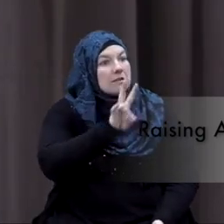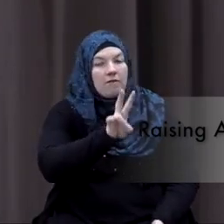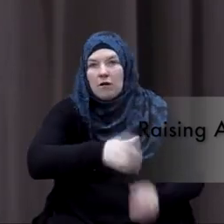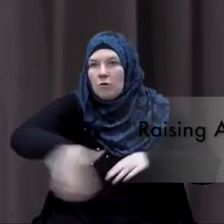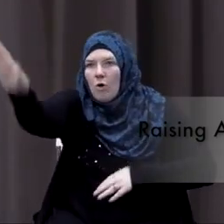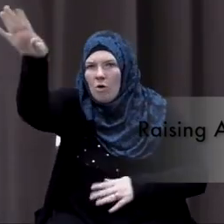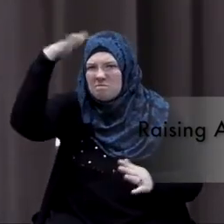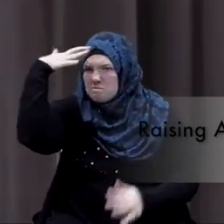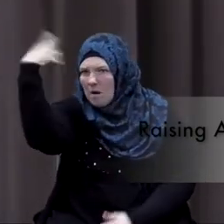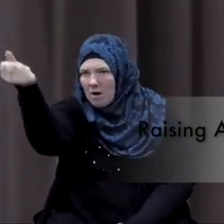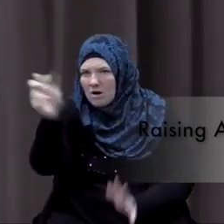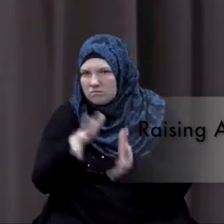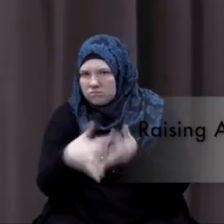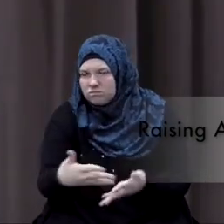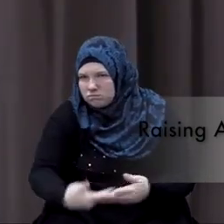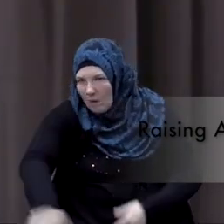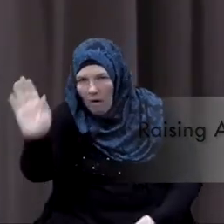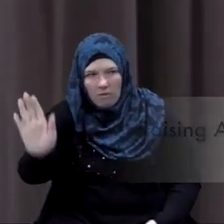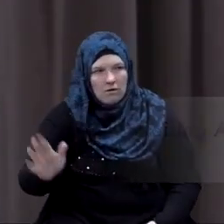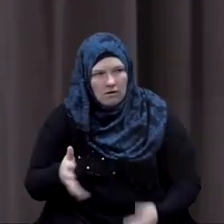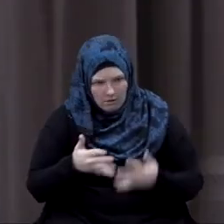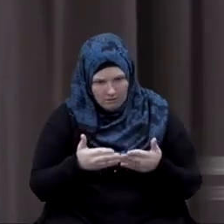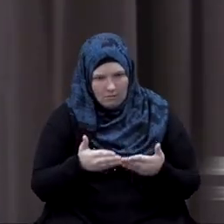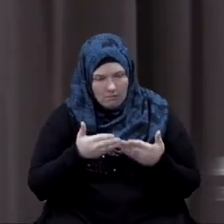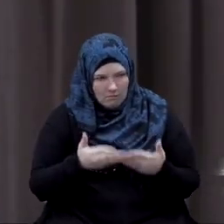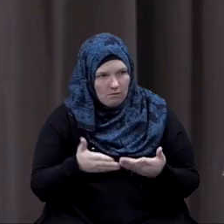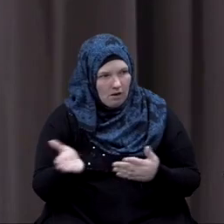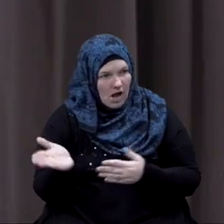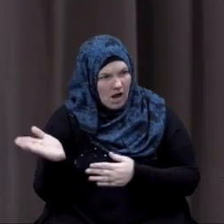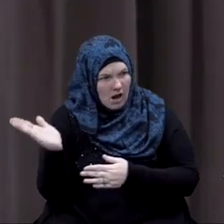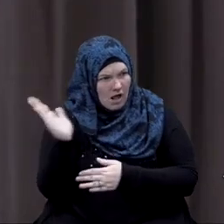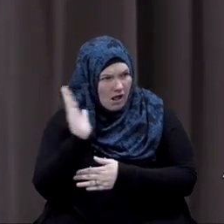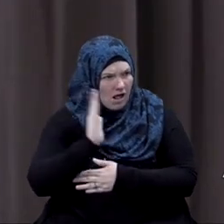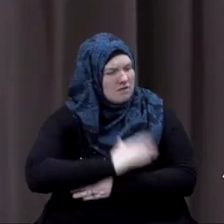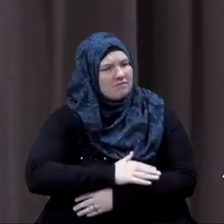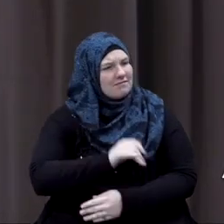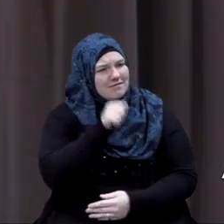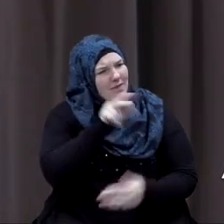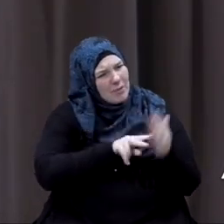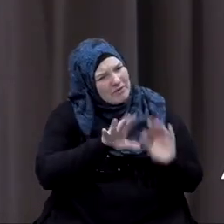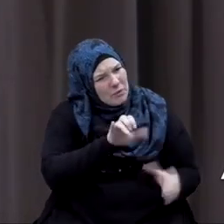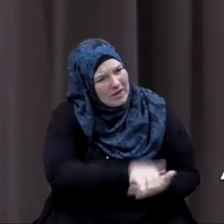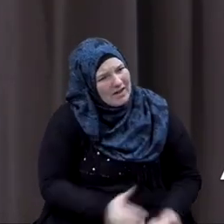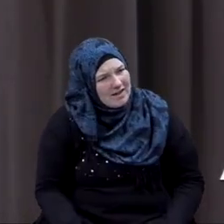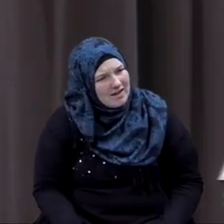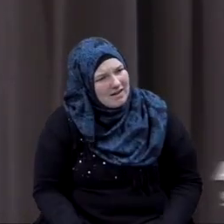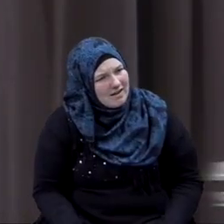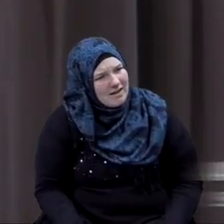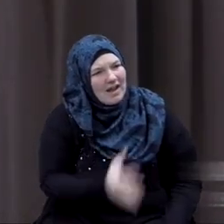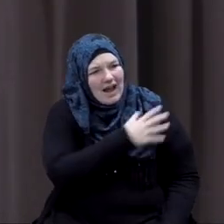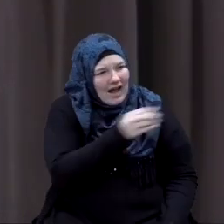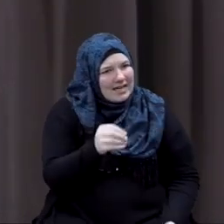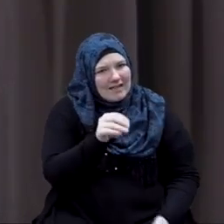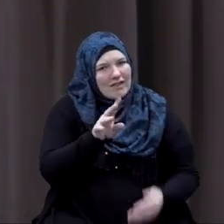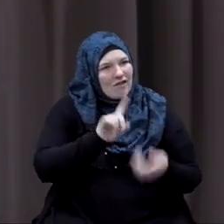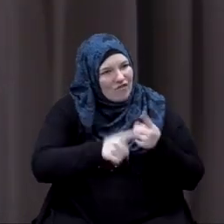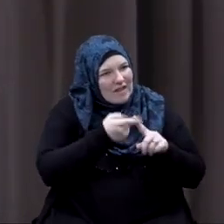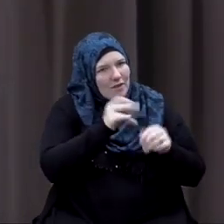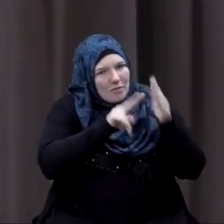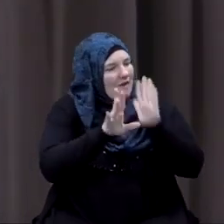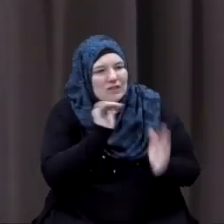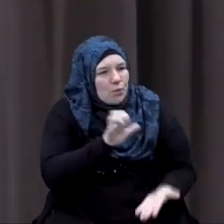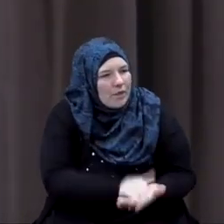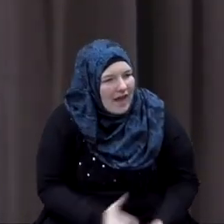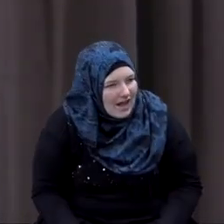One of the companions relate to us how they dealt with the Quran, and they say, we used to study the